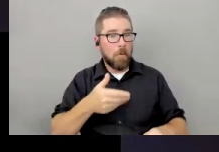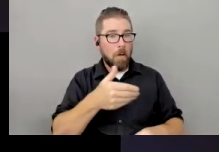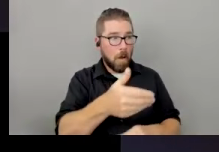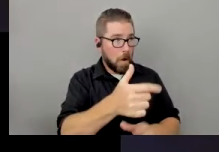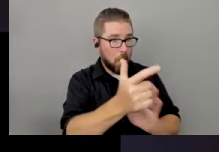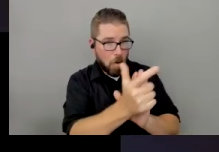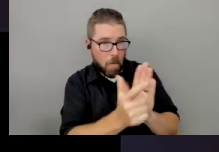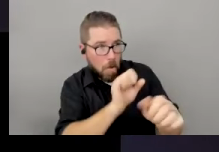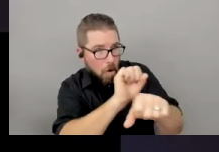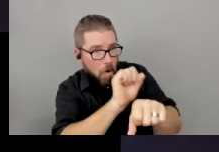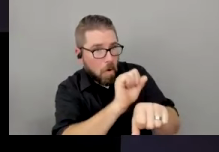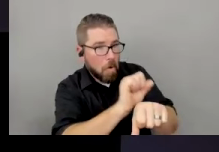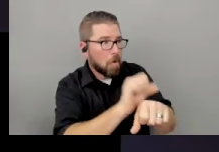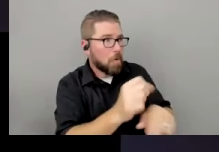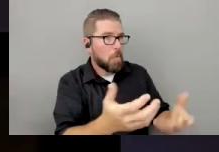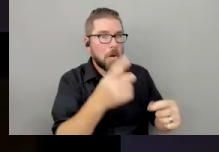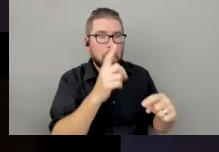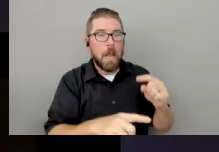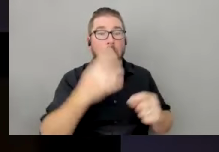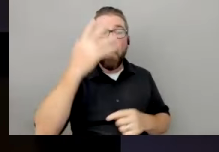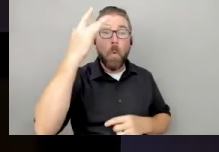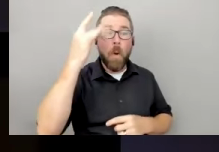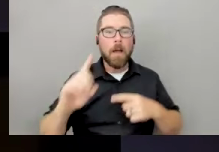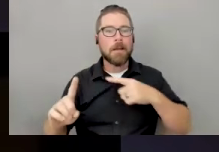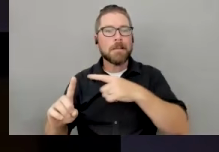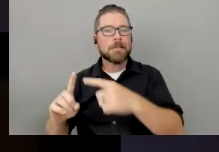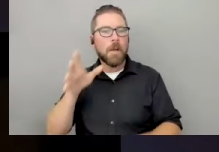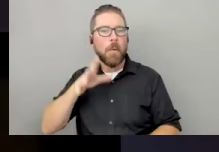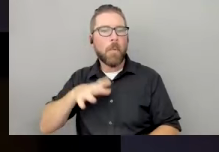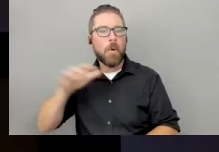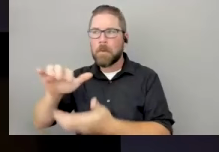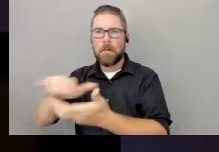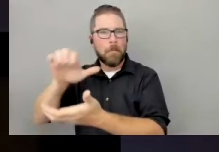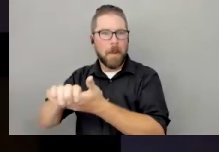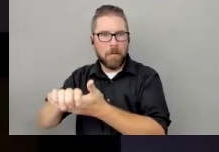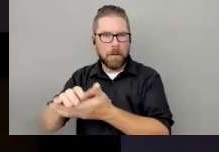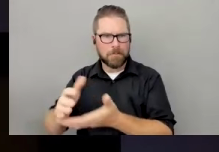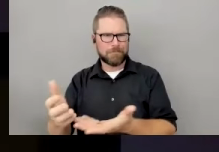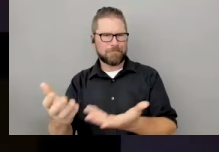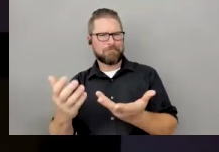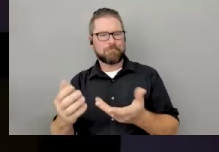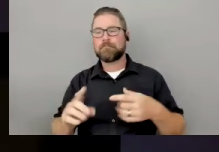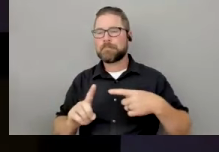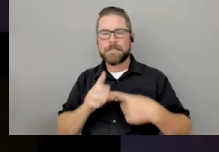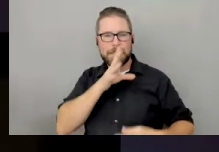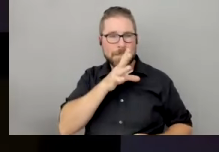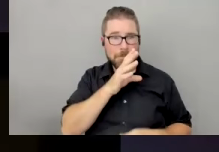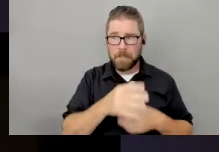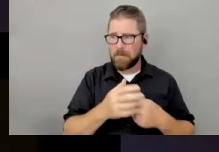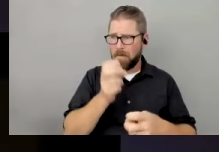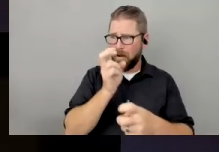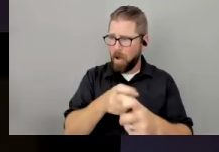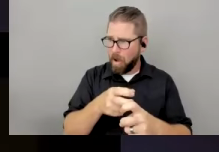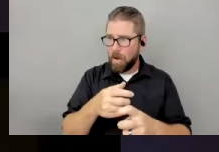of her status as a married woman. Very difficult getting into school and getting into the professions. I couldn't find